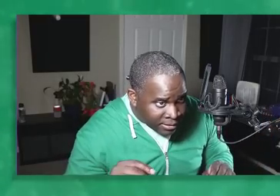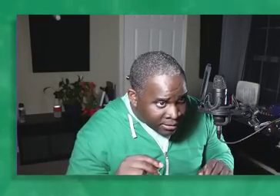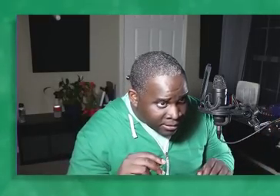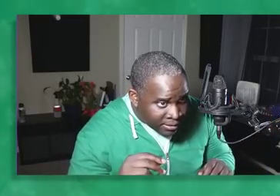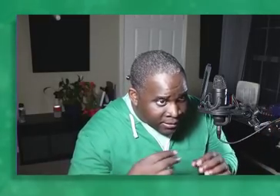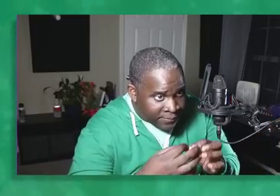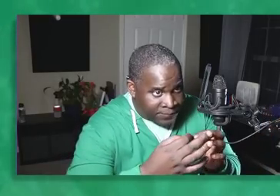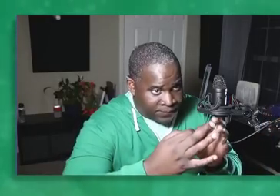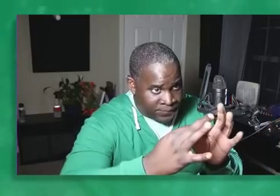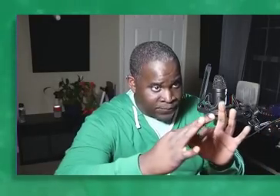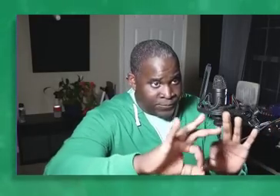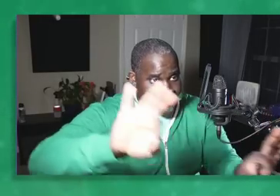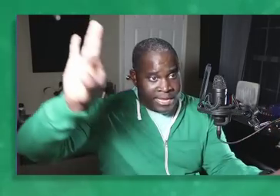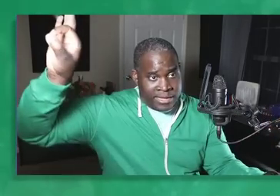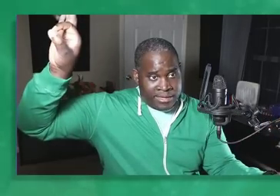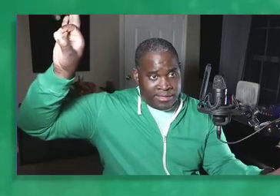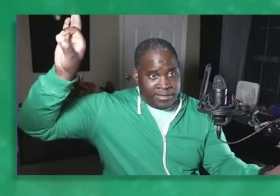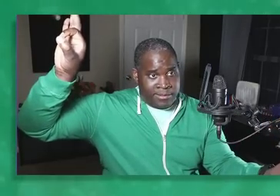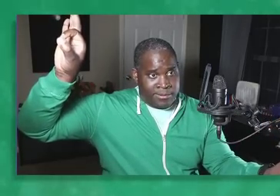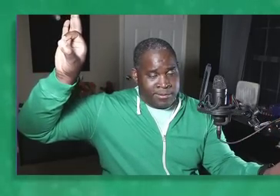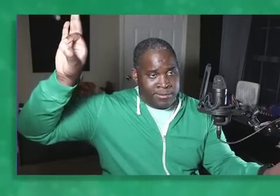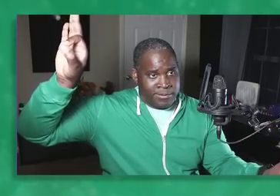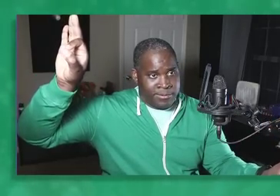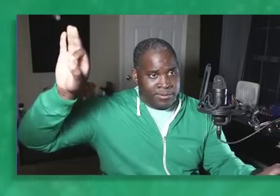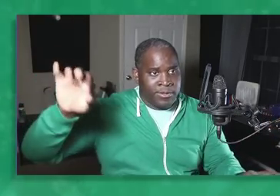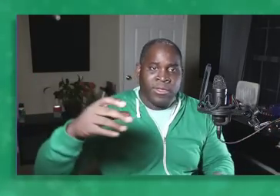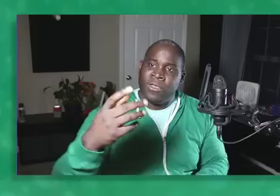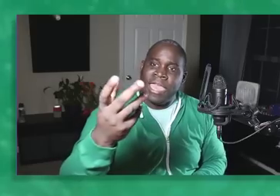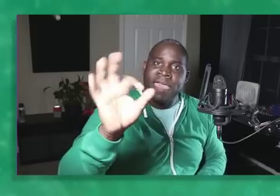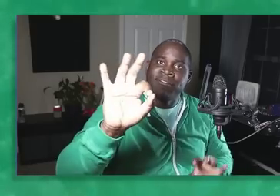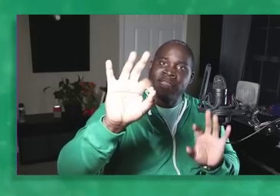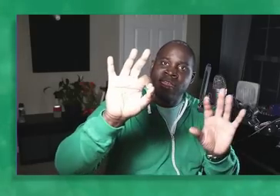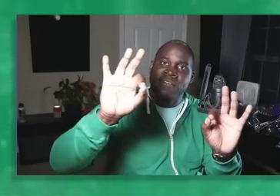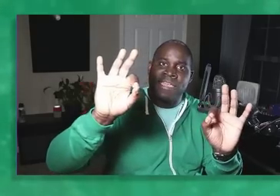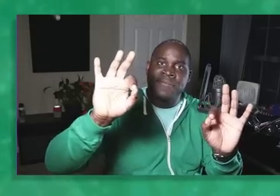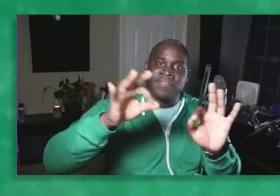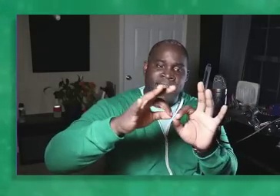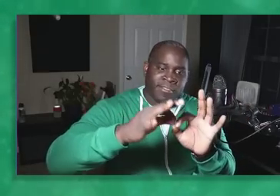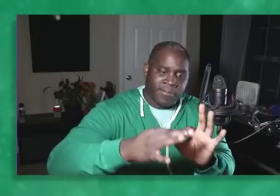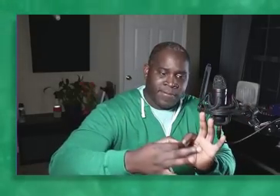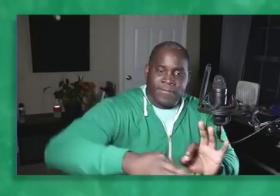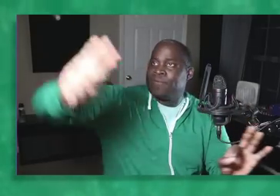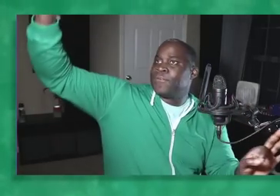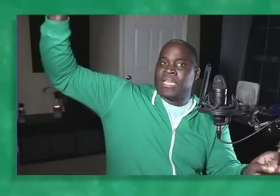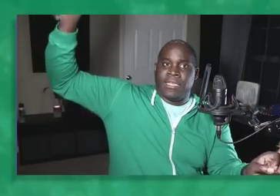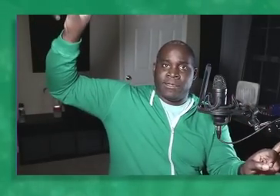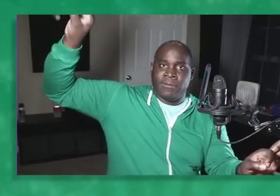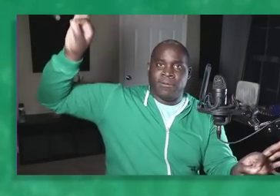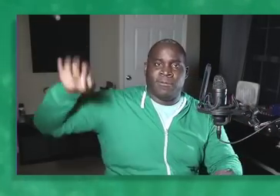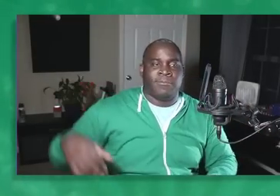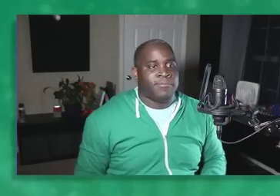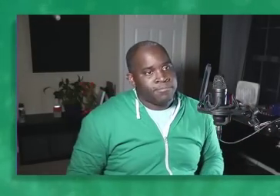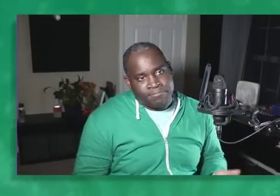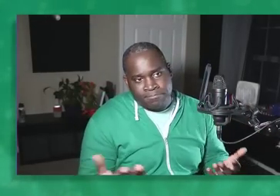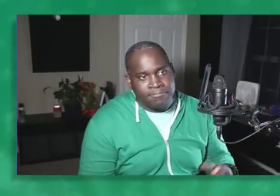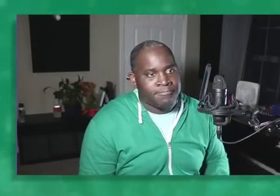opportunity. Free. Freedom. F signs, free.